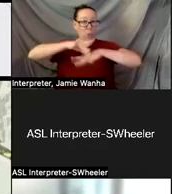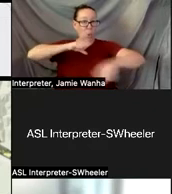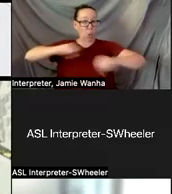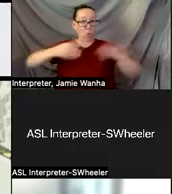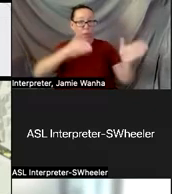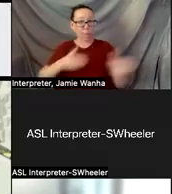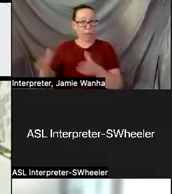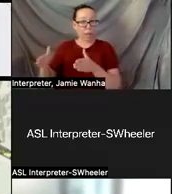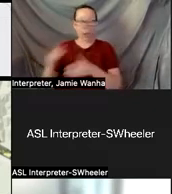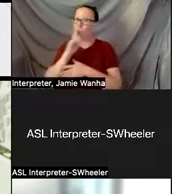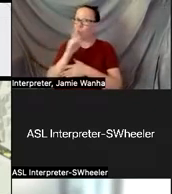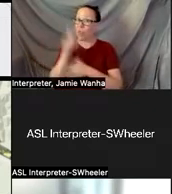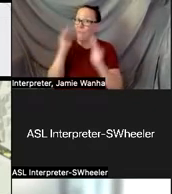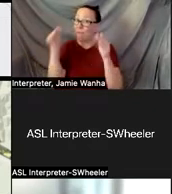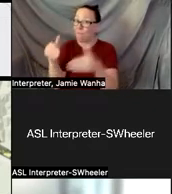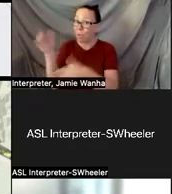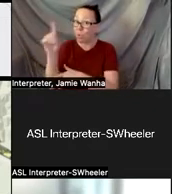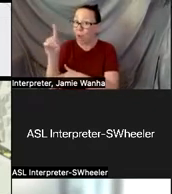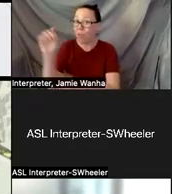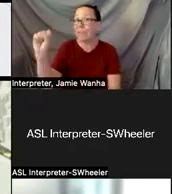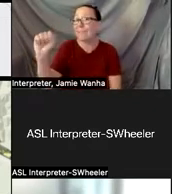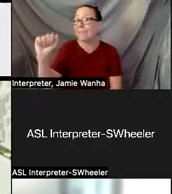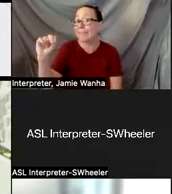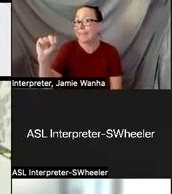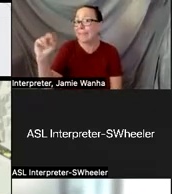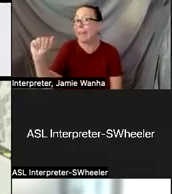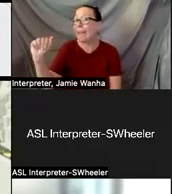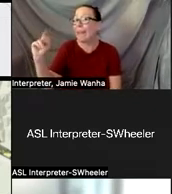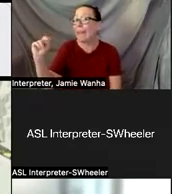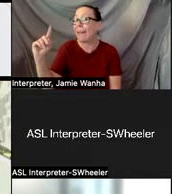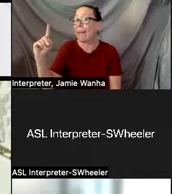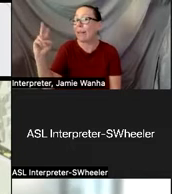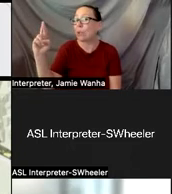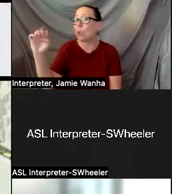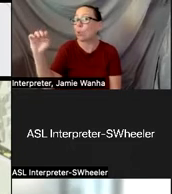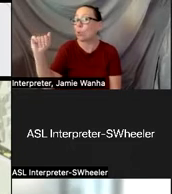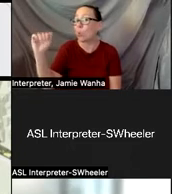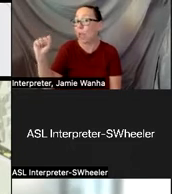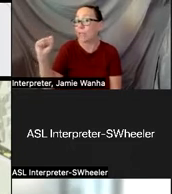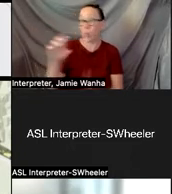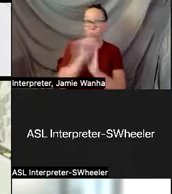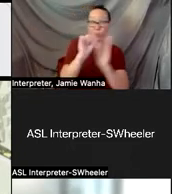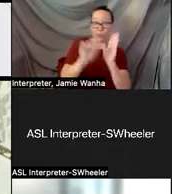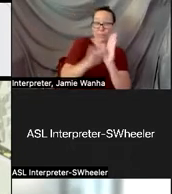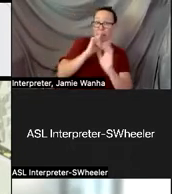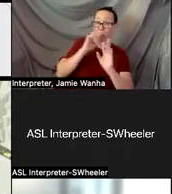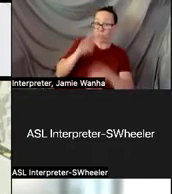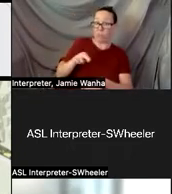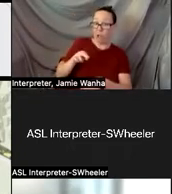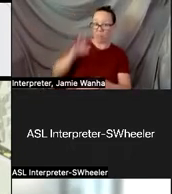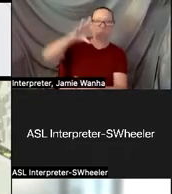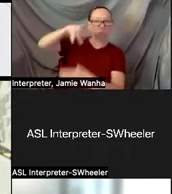San Andreas, on the San Andreas Fault. But a lot of what the state's response will be is covered in this